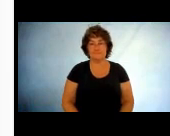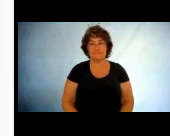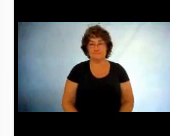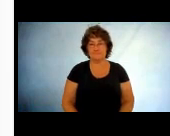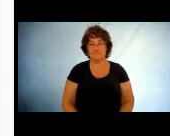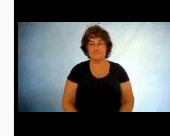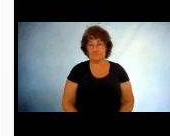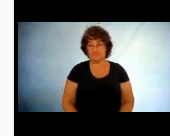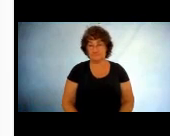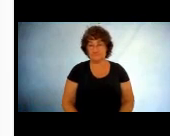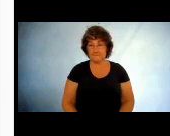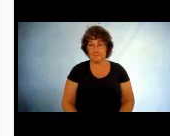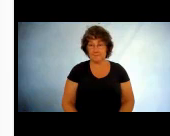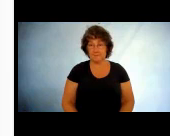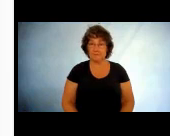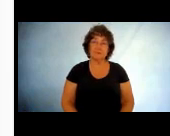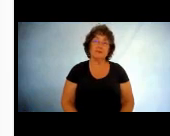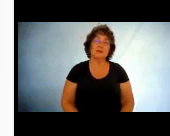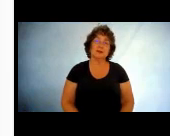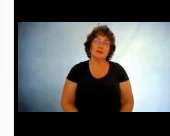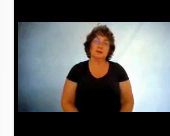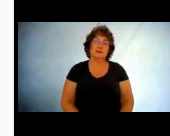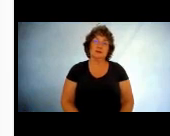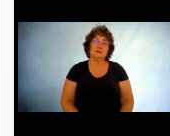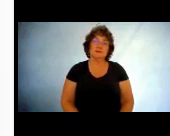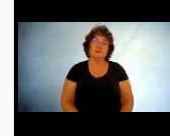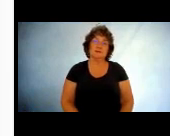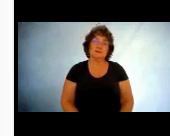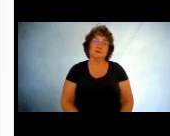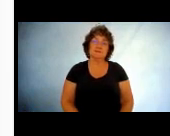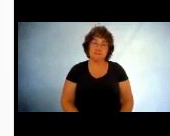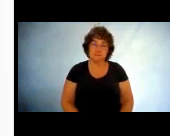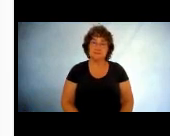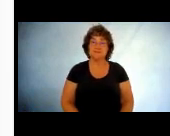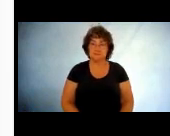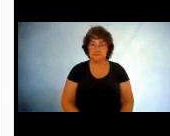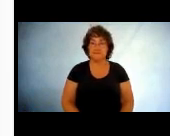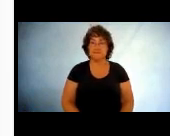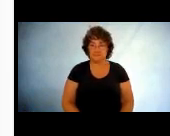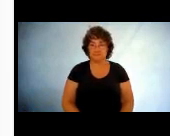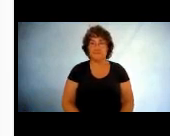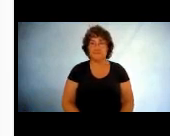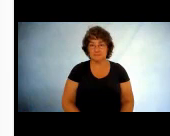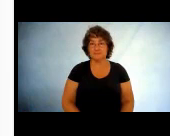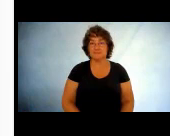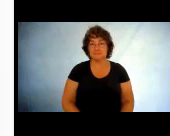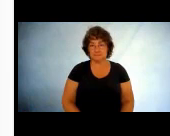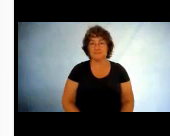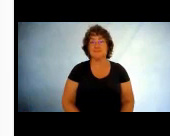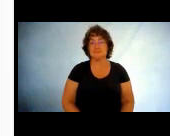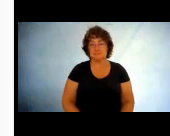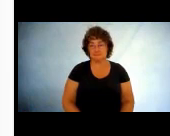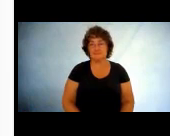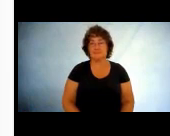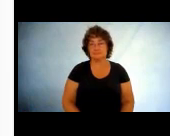we're ready for the next slide. And ShareNet, I think the ASL interpreters are ready to be switched if you haven't already